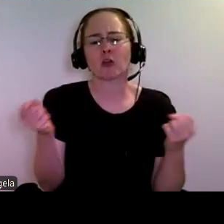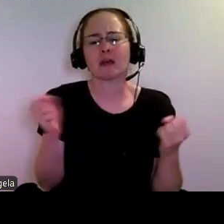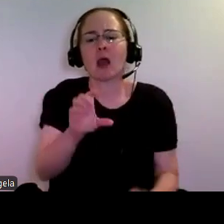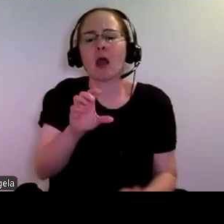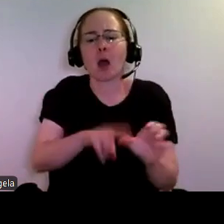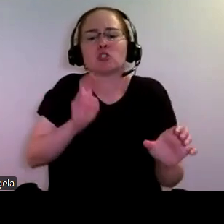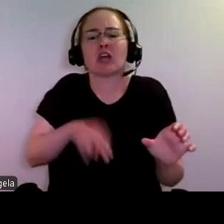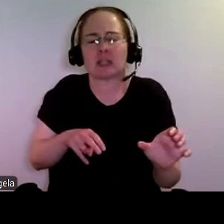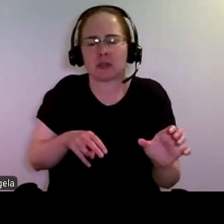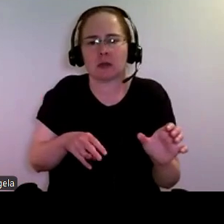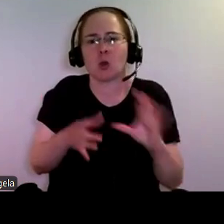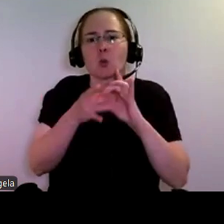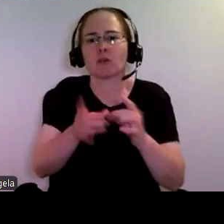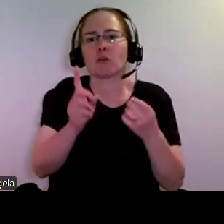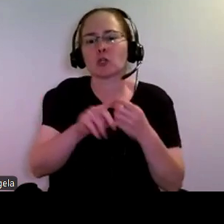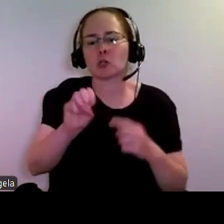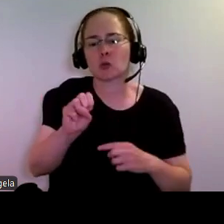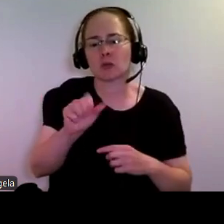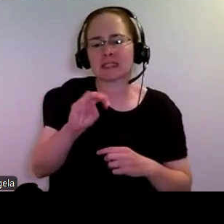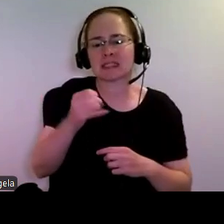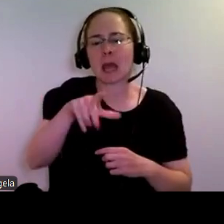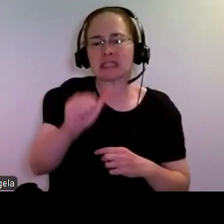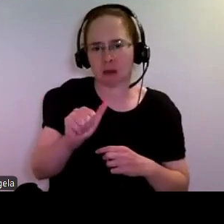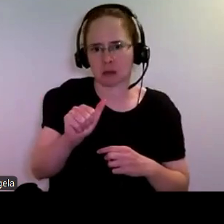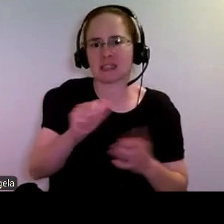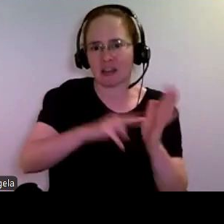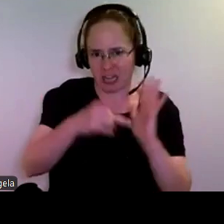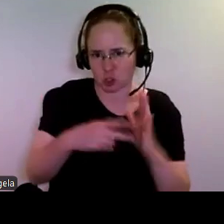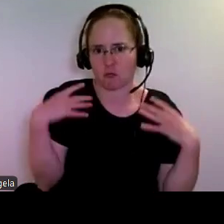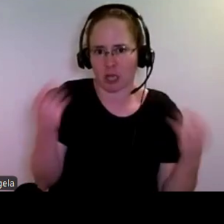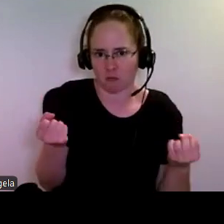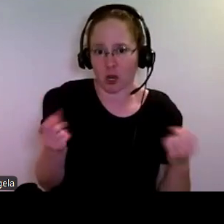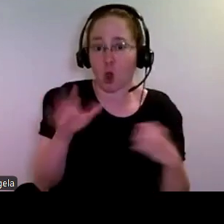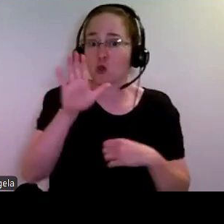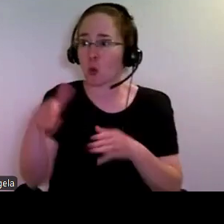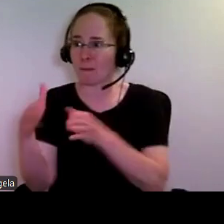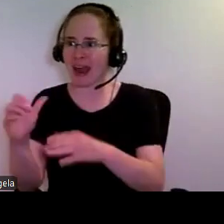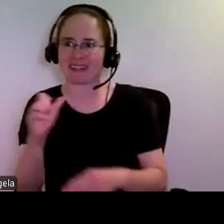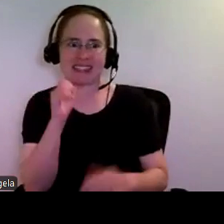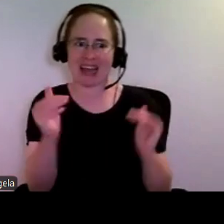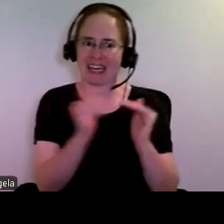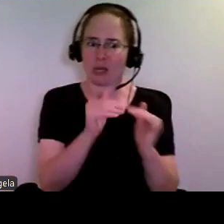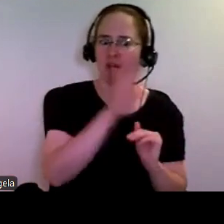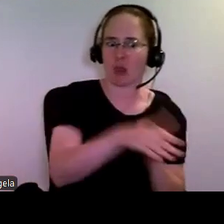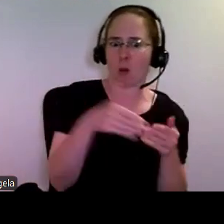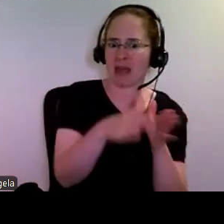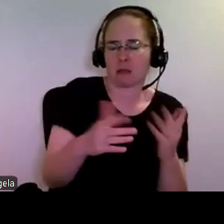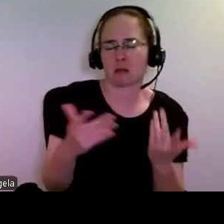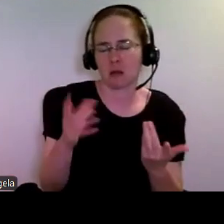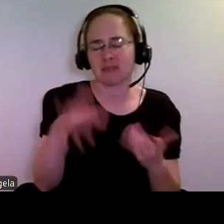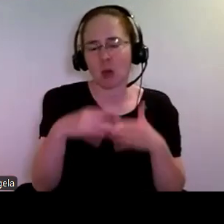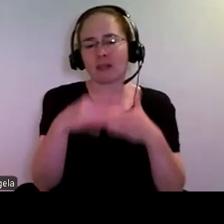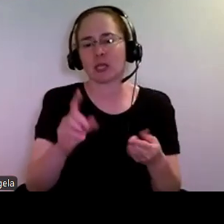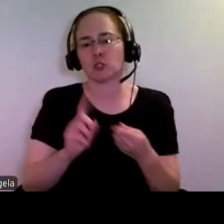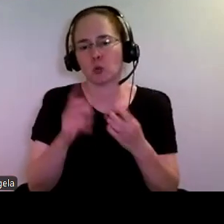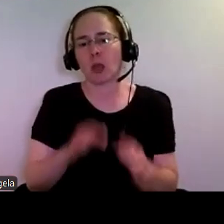of recovery, taking what worked for you out of it and acknowledge that your path may not be the person's path you're working with will lead to positive outcomes. That's a really interesting perspective and an